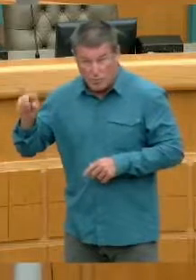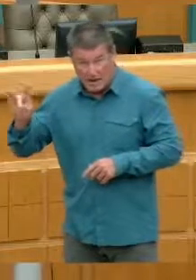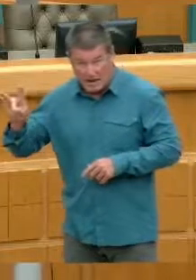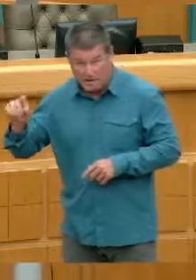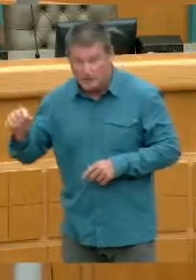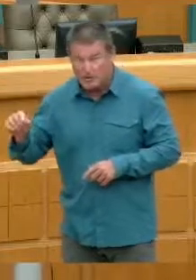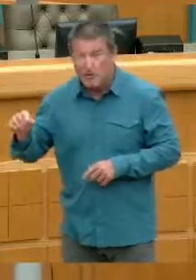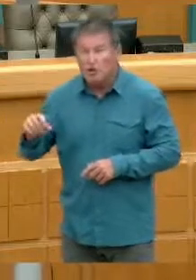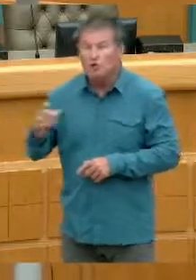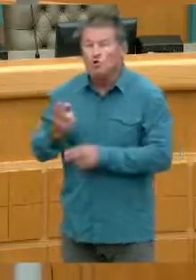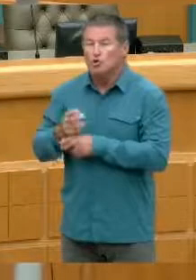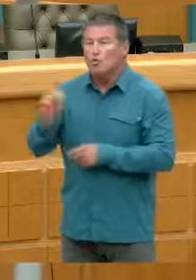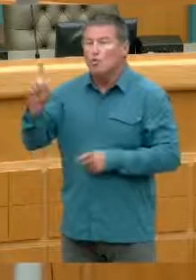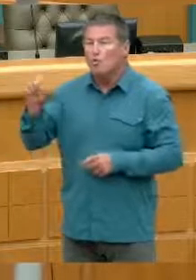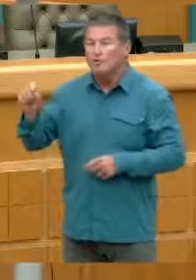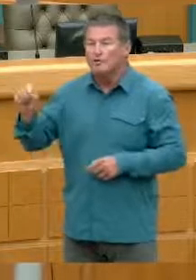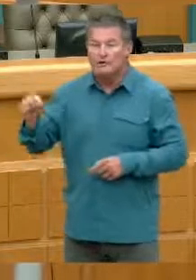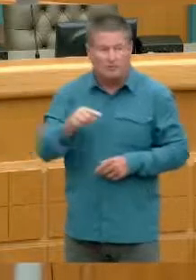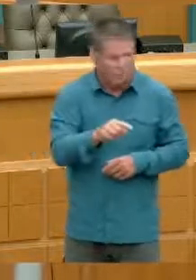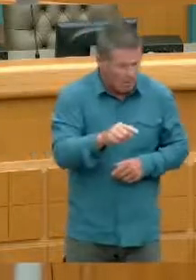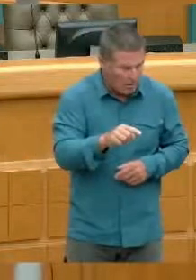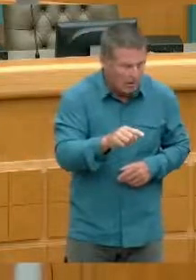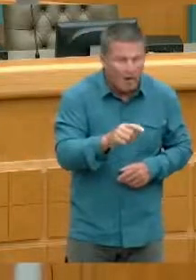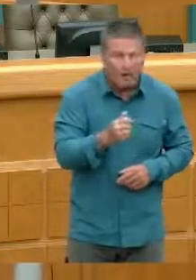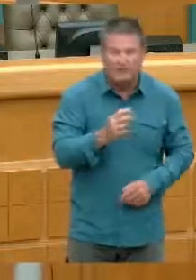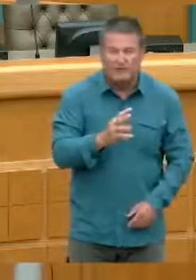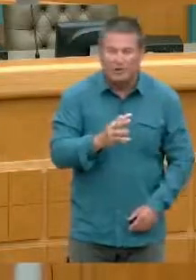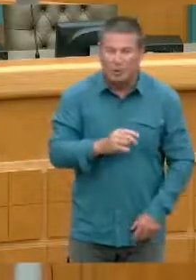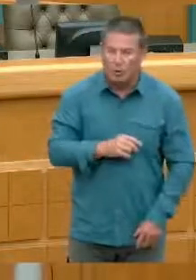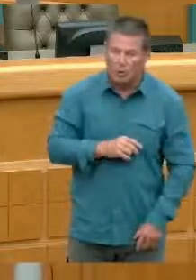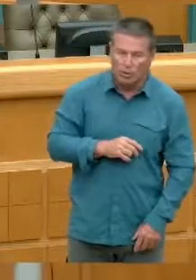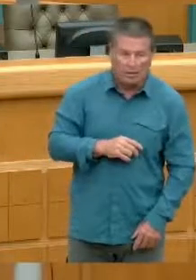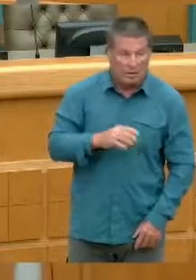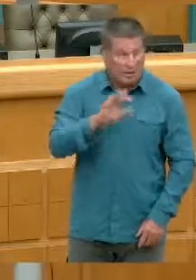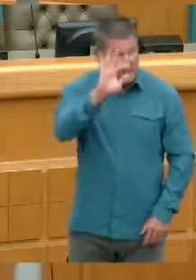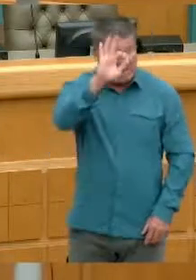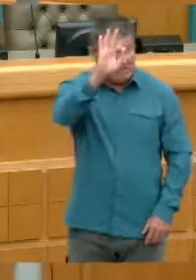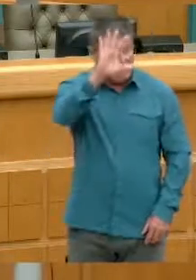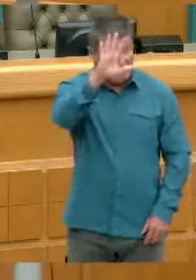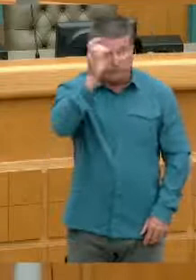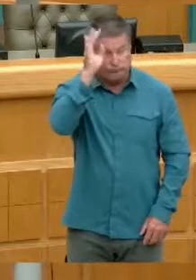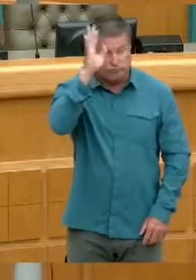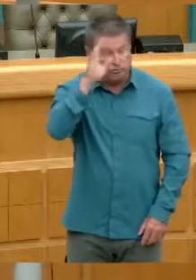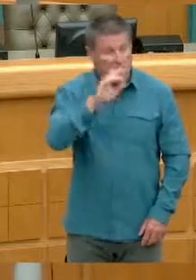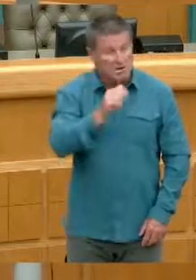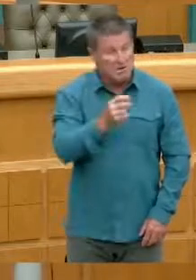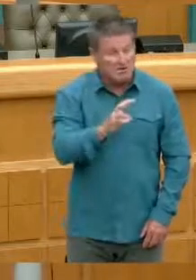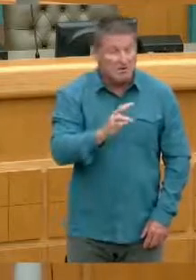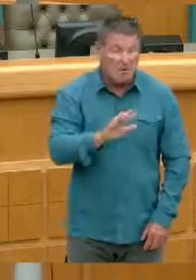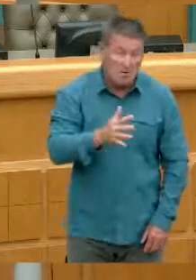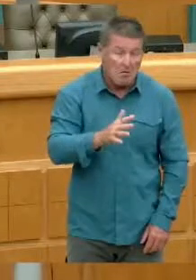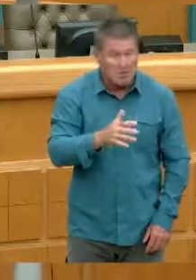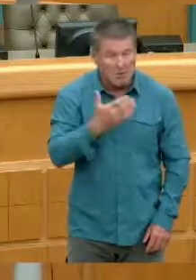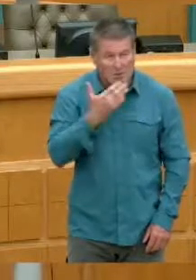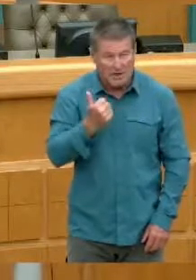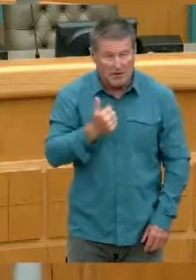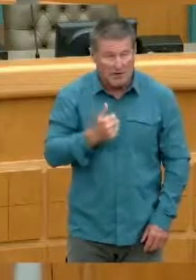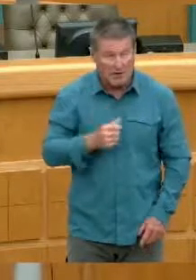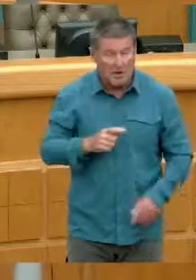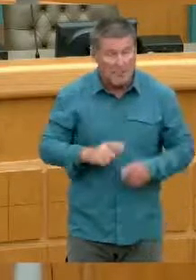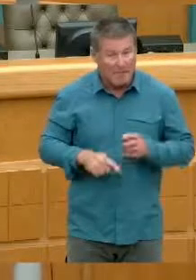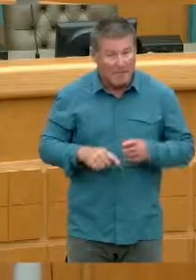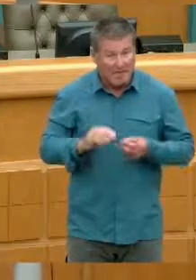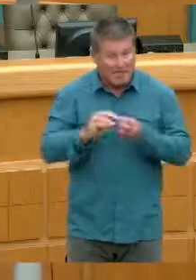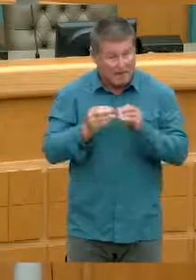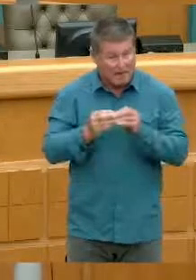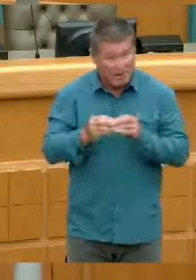1. Now, this is a lot better than 95, but if you notice, this number is increasing week after week for